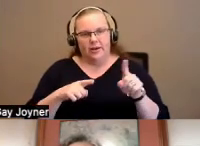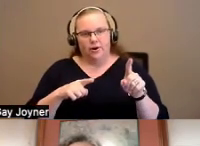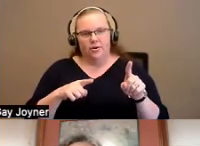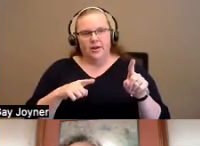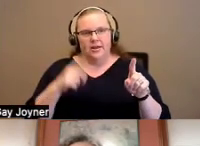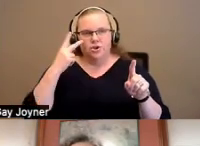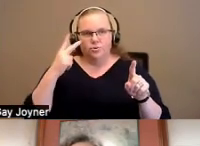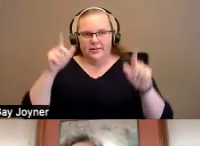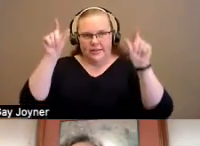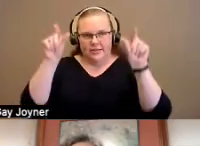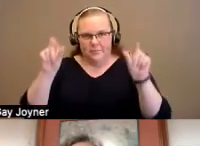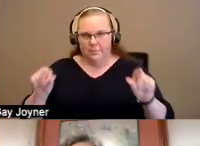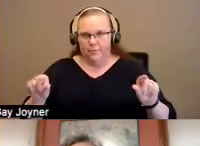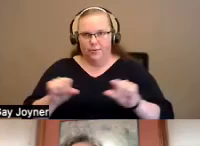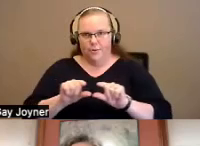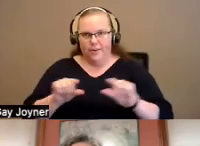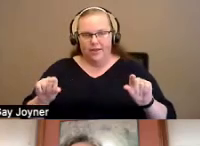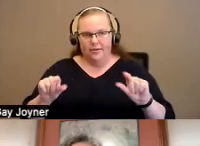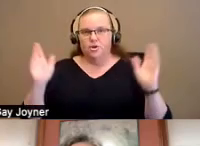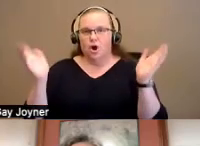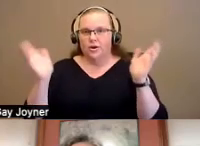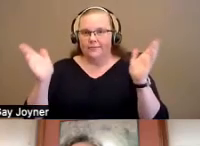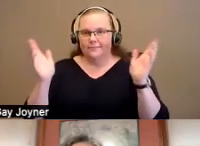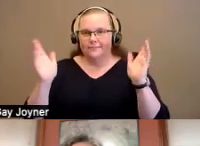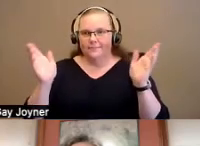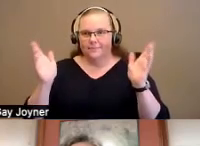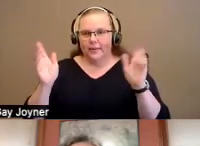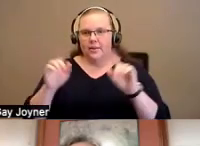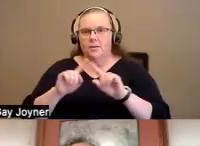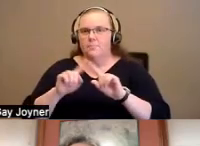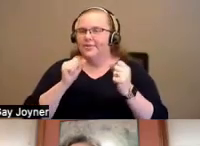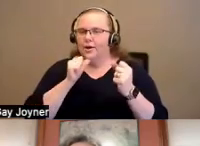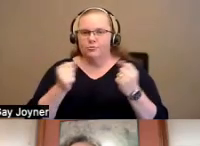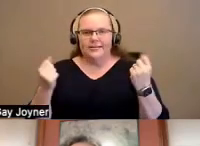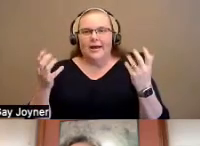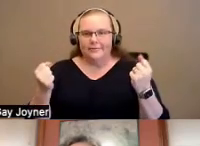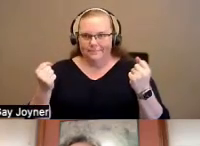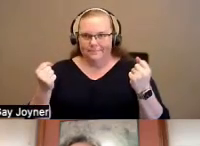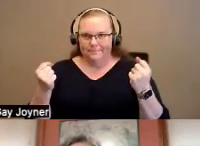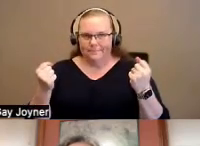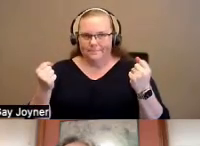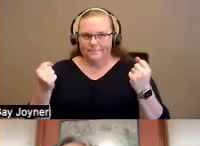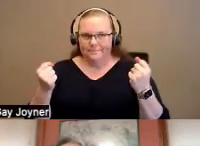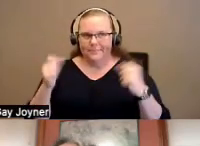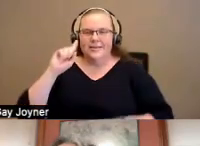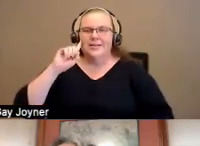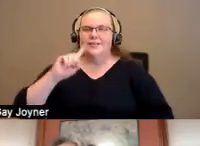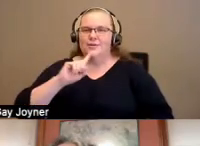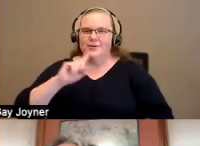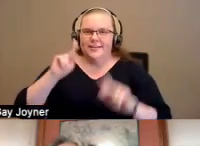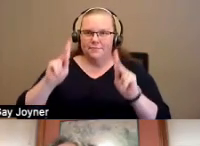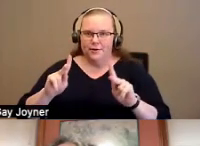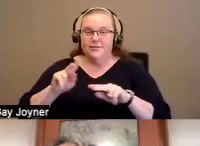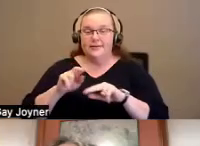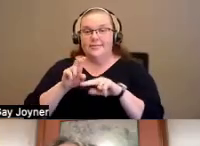happening here is you will see the people around them talking, but they don't sign. Ah, So